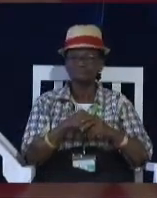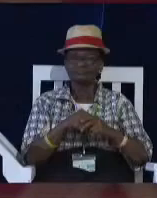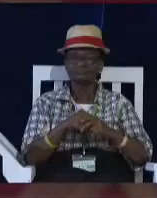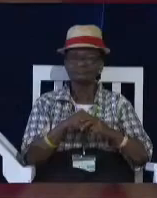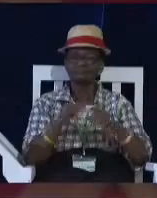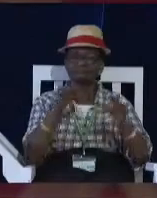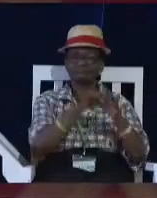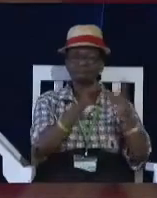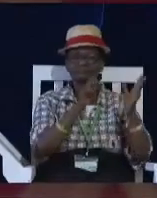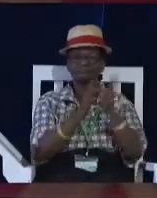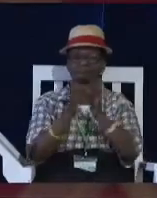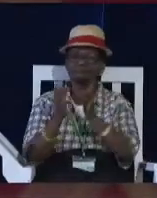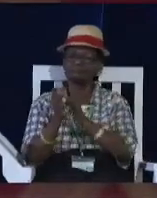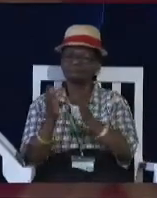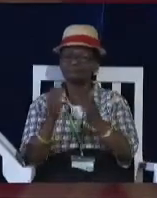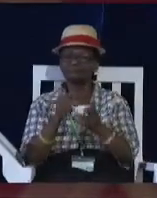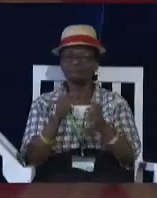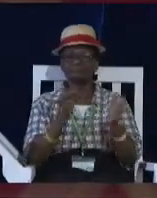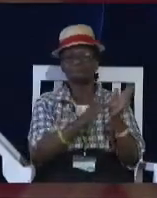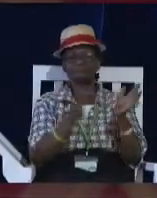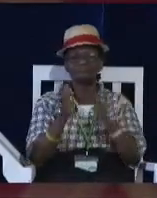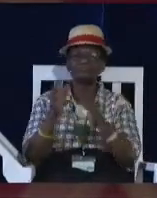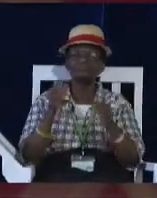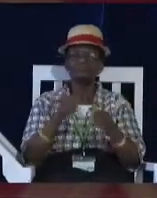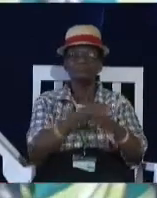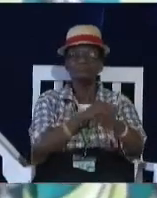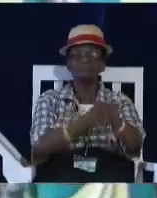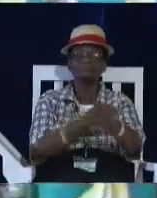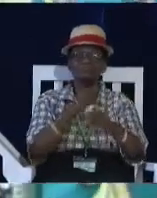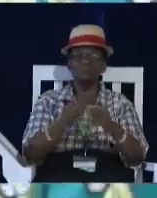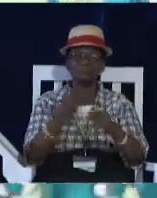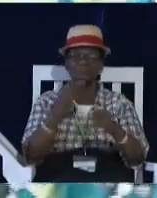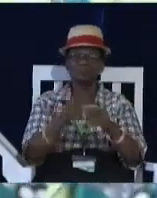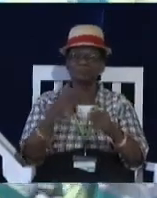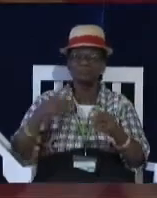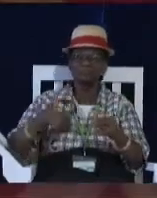In Jesus' mighty name, we have prayed.